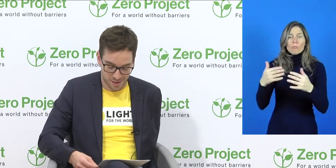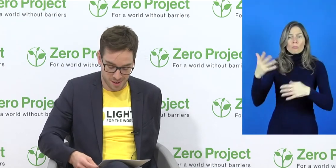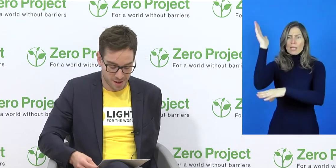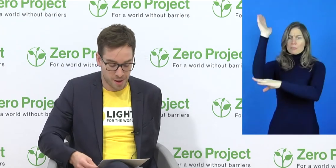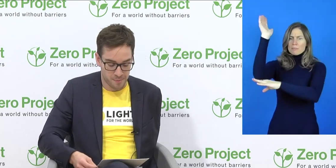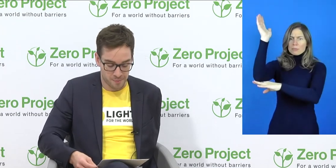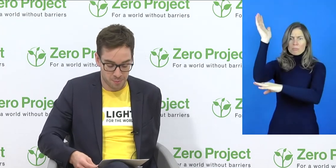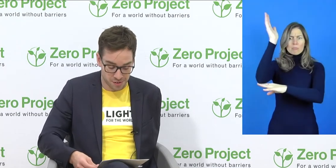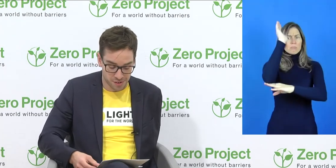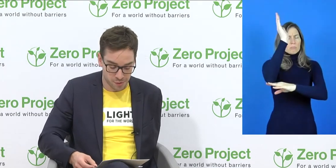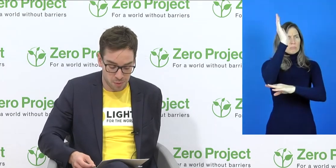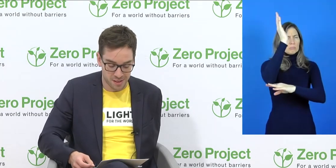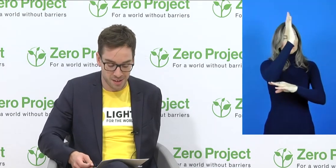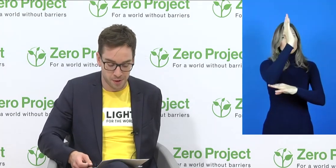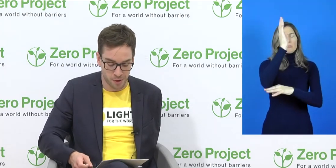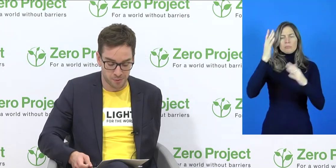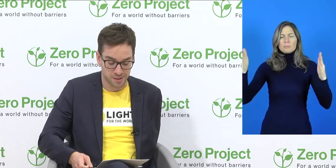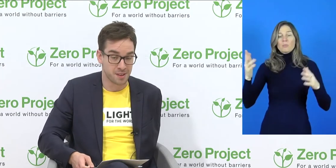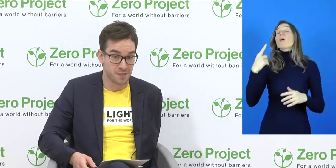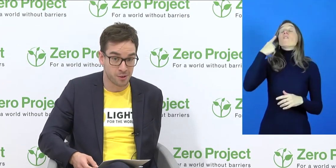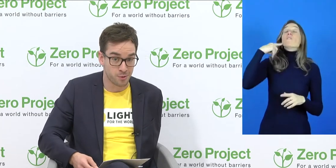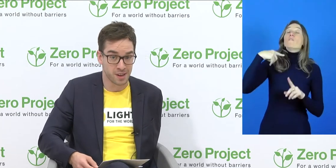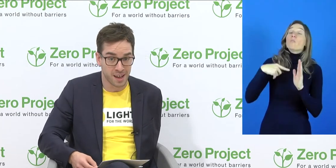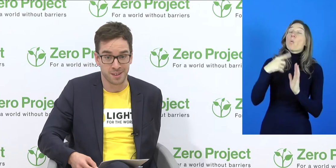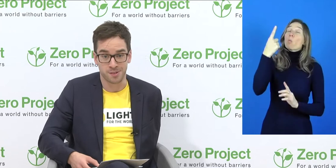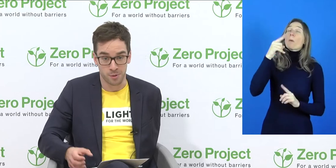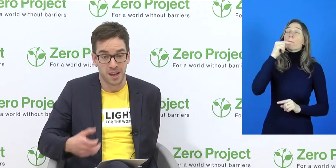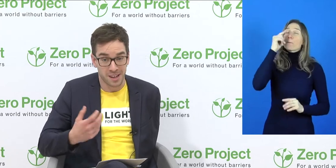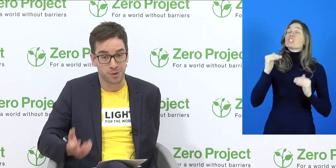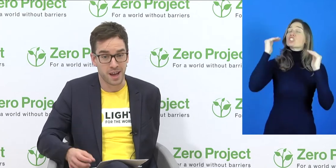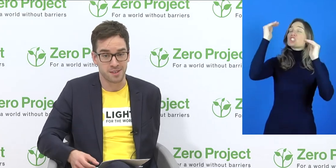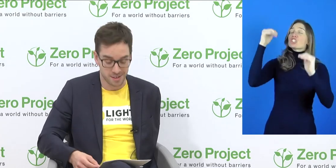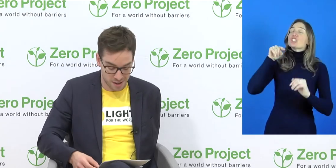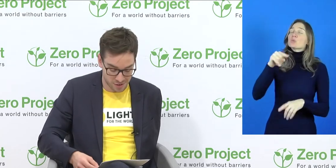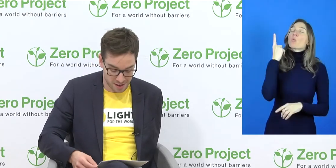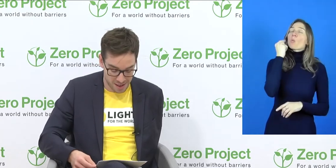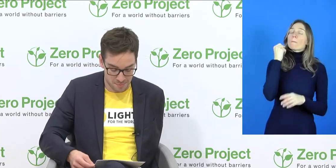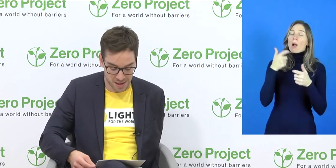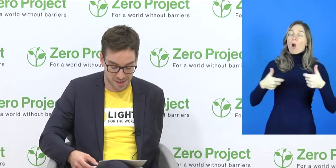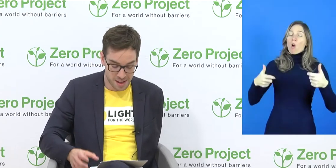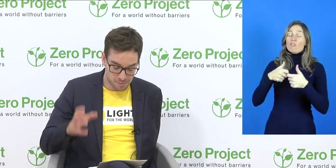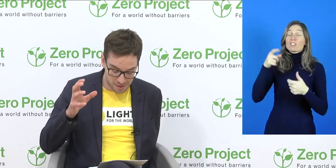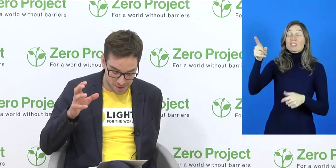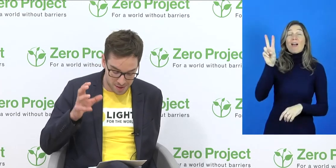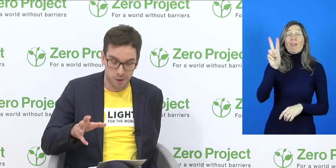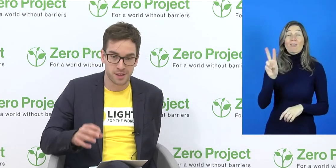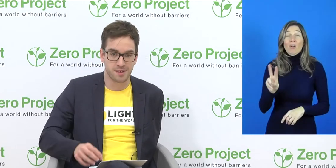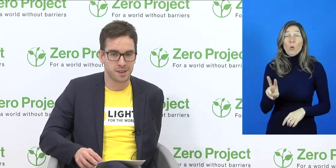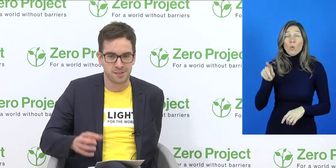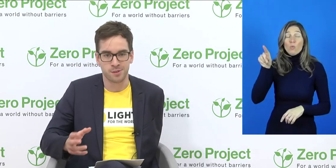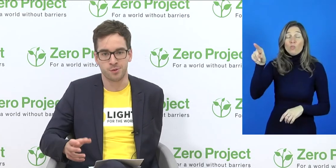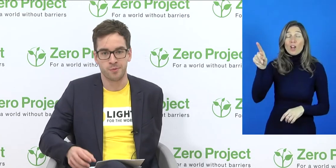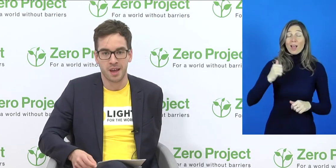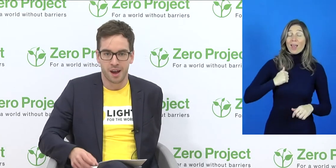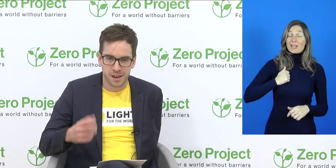the prestigious Women Deliver Conference in Vancouver, Canada. So it really has an international impact. But now let's